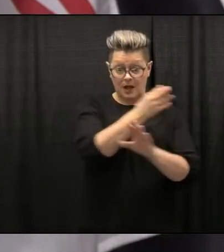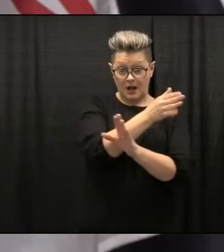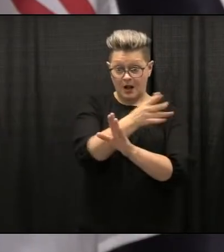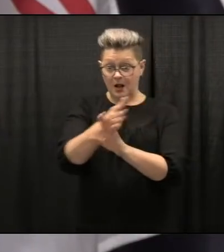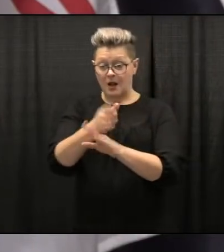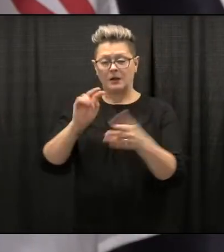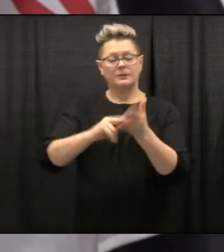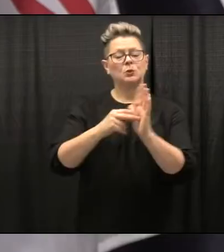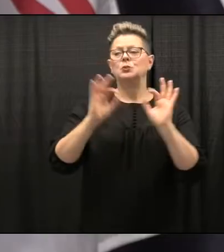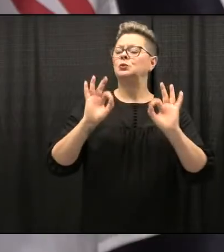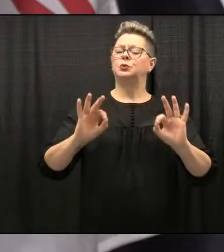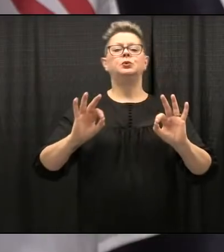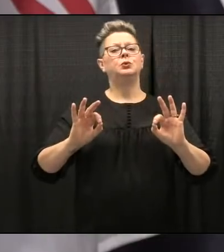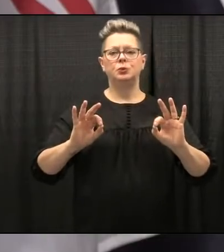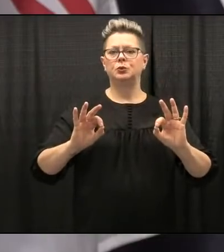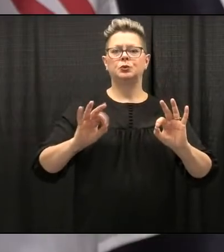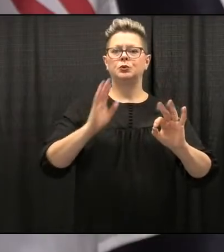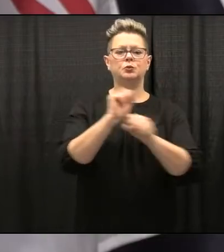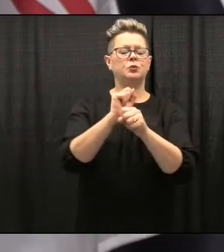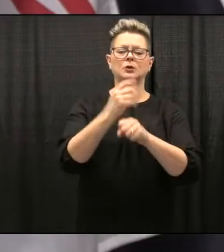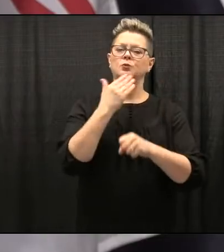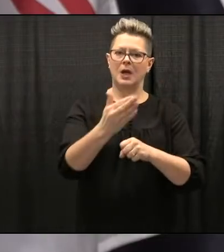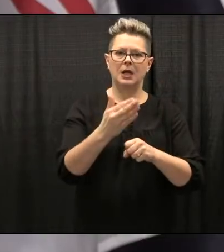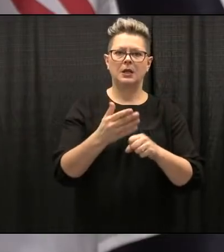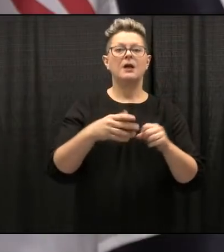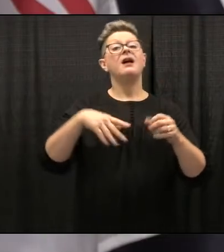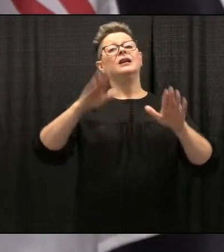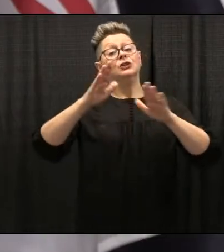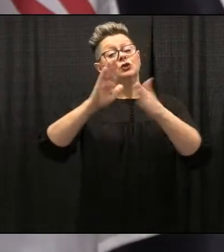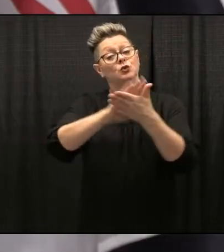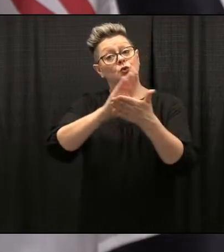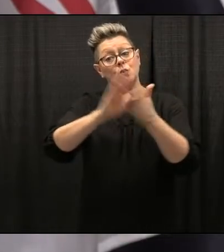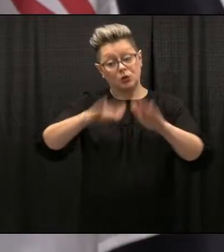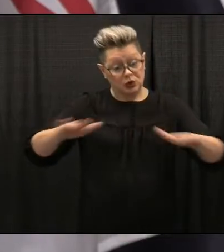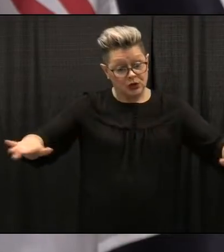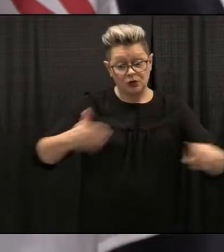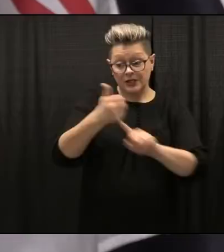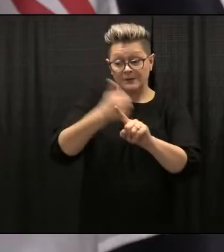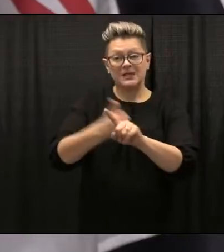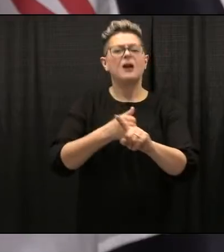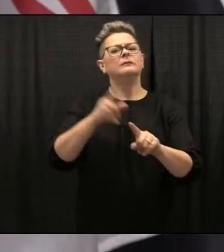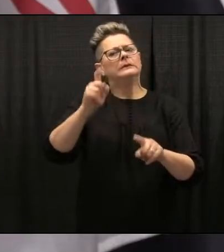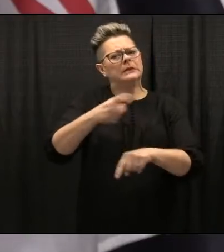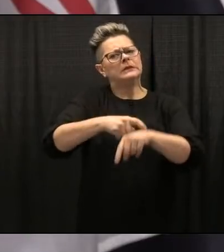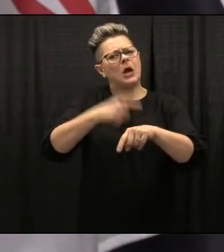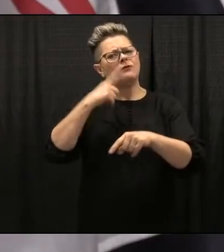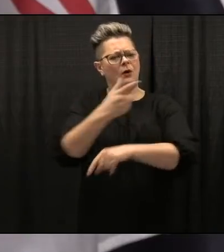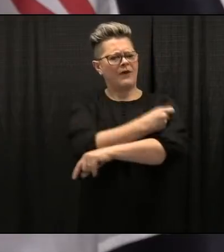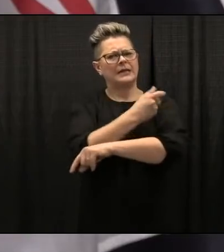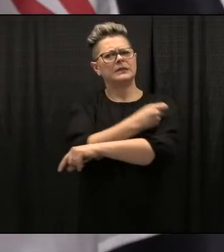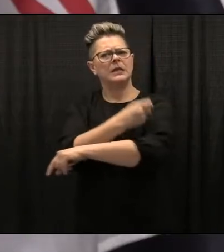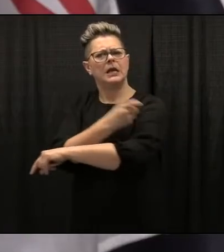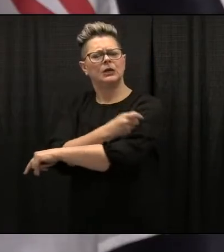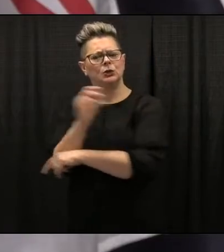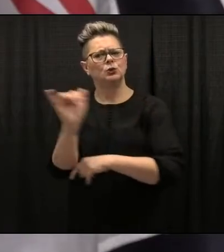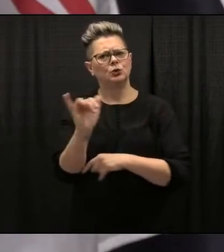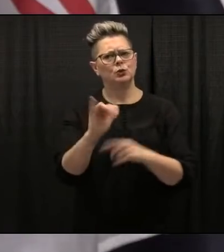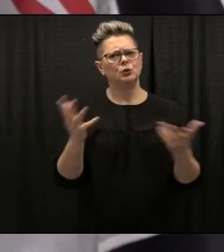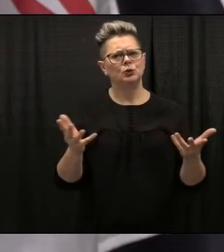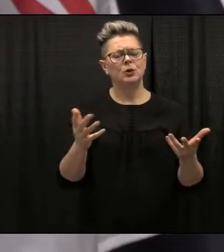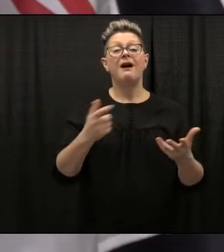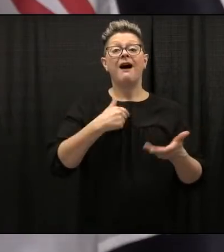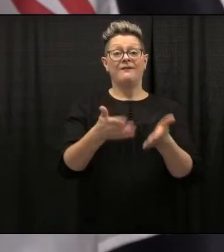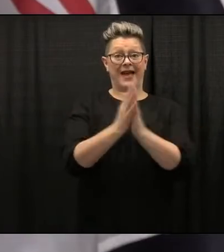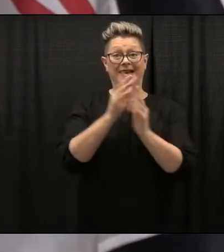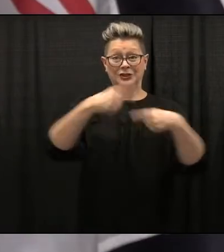give our communities time to reopen and our school-aged children to get fully vaccinated. I have often asked